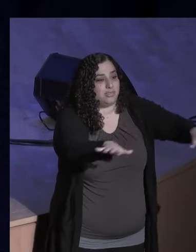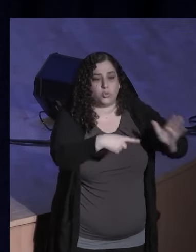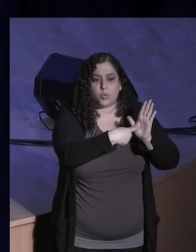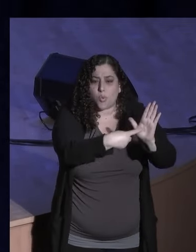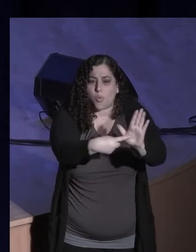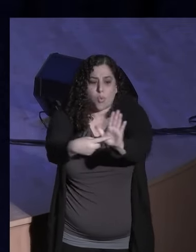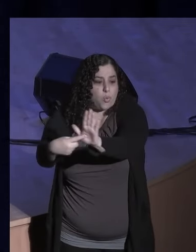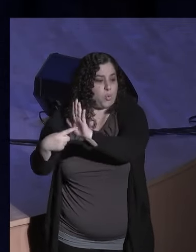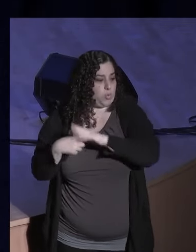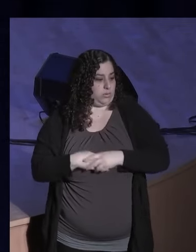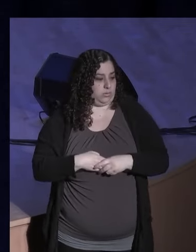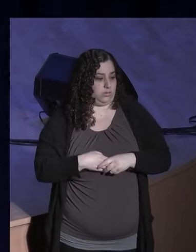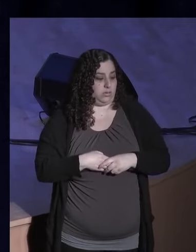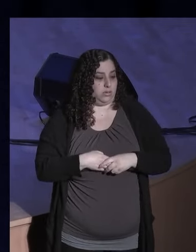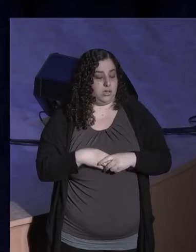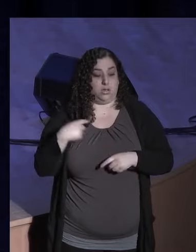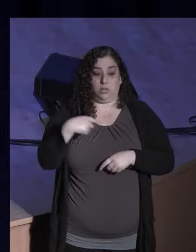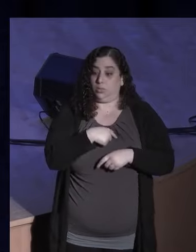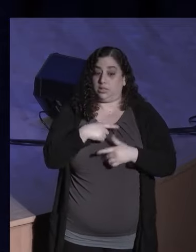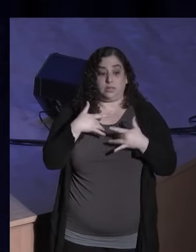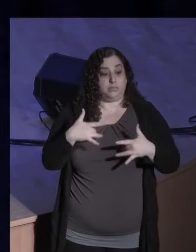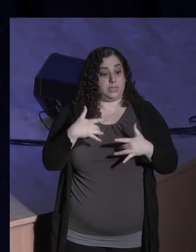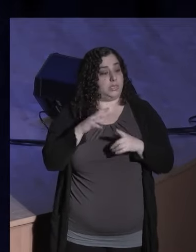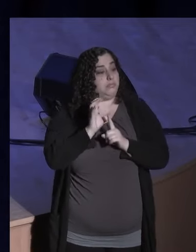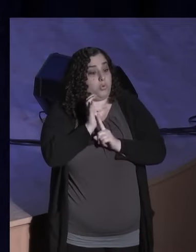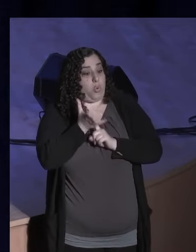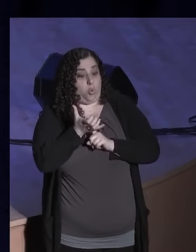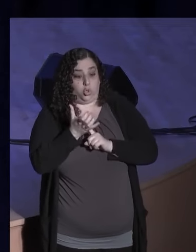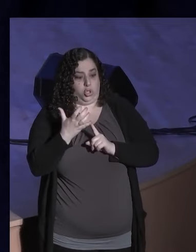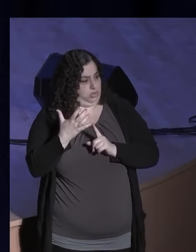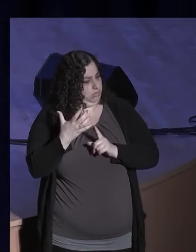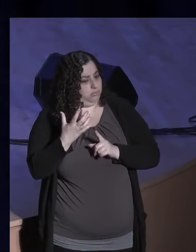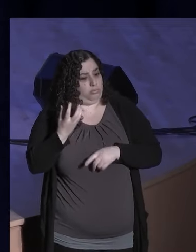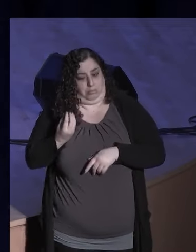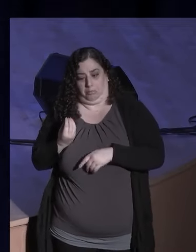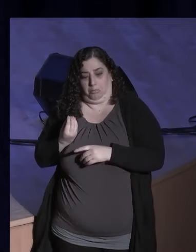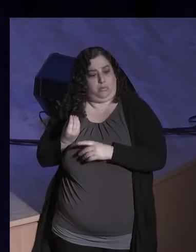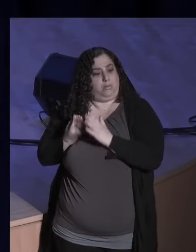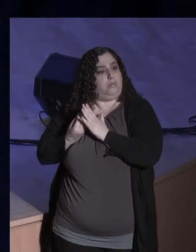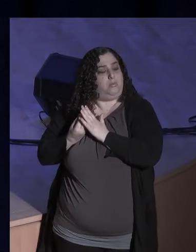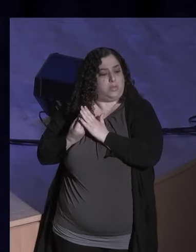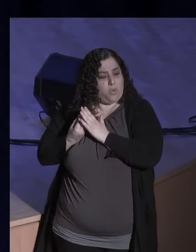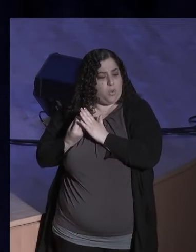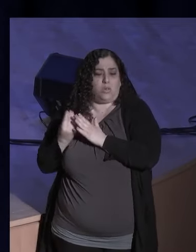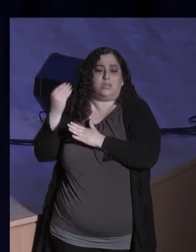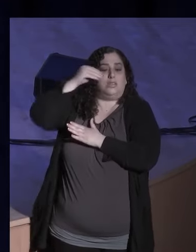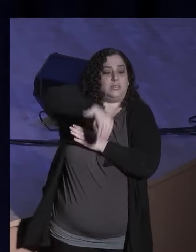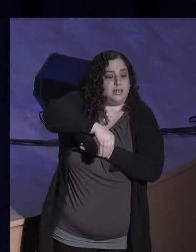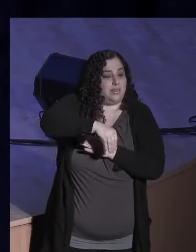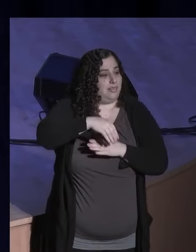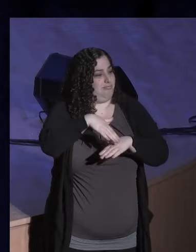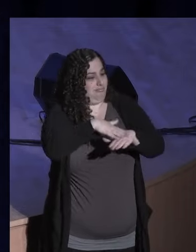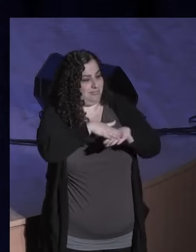the Smithsonian, in the center of the mall, in essence, in the center of America. You will experience amazing